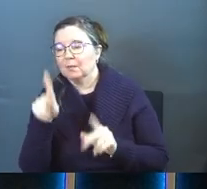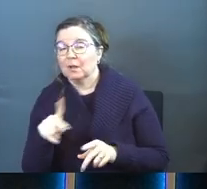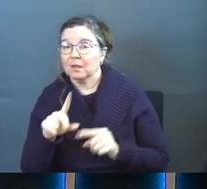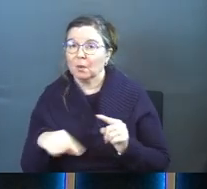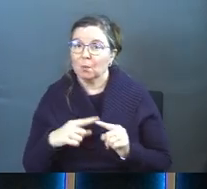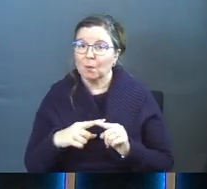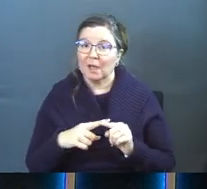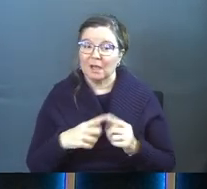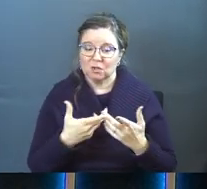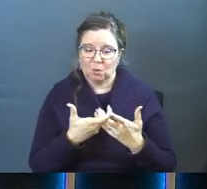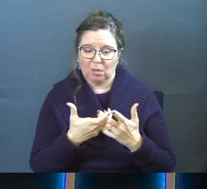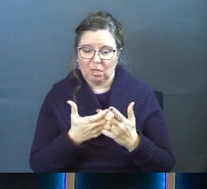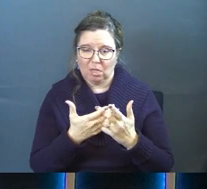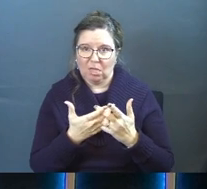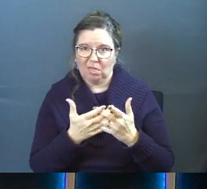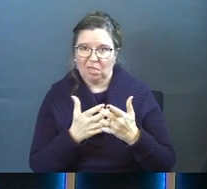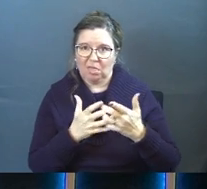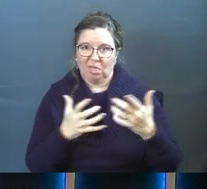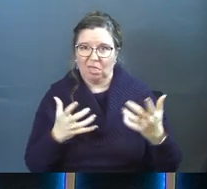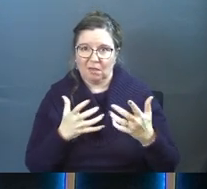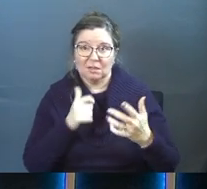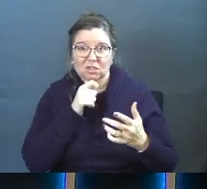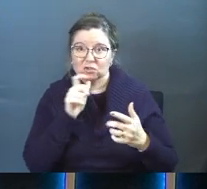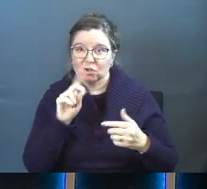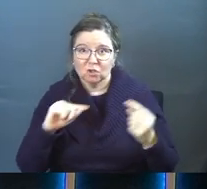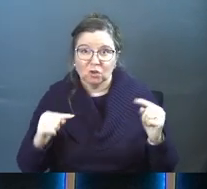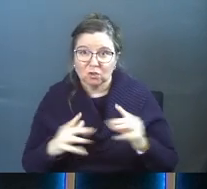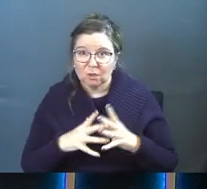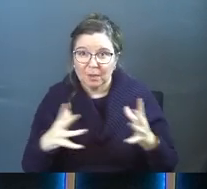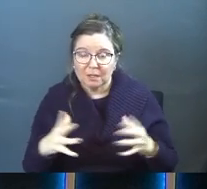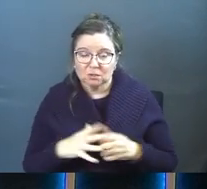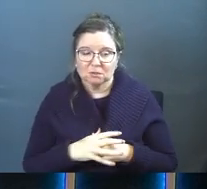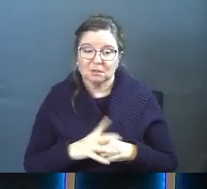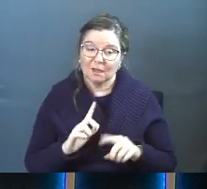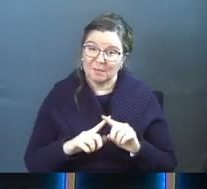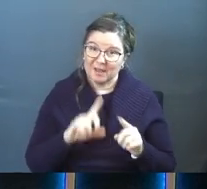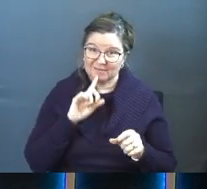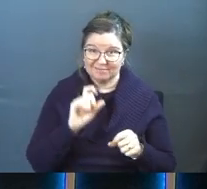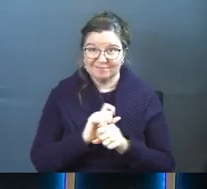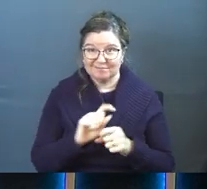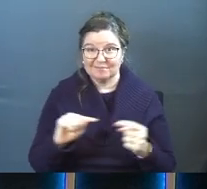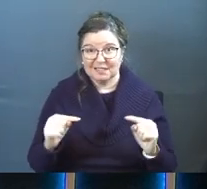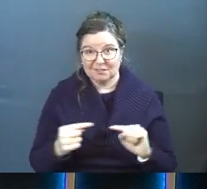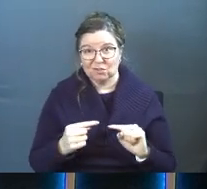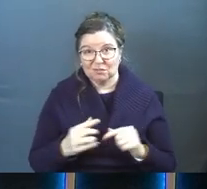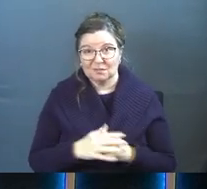That when you tear that apart, it shouldn't hurt so much. But it does.